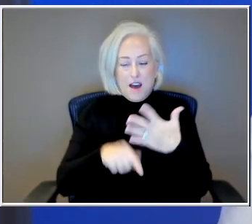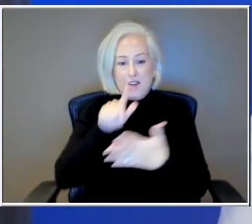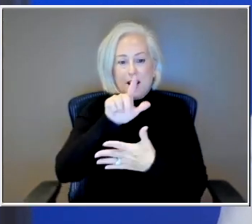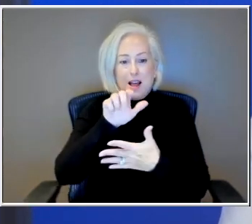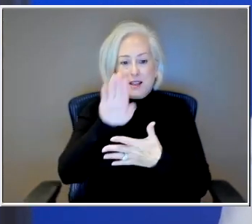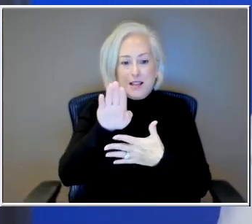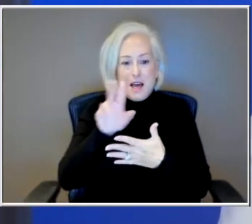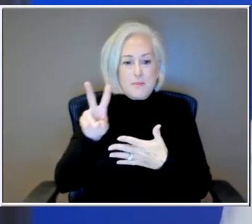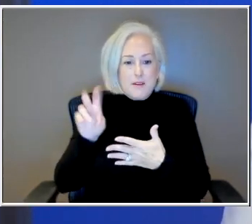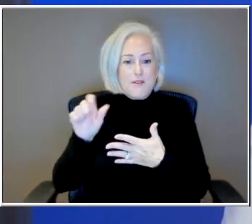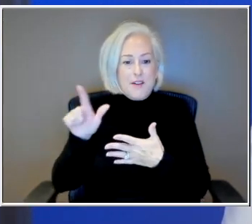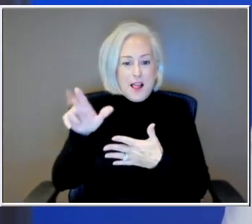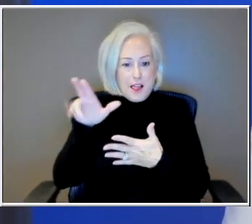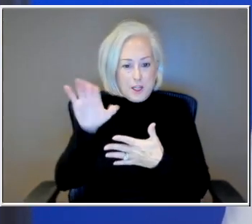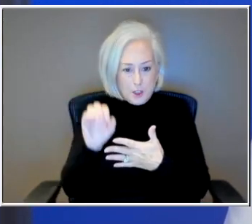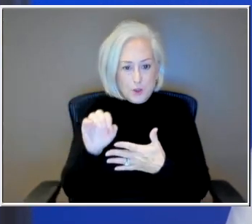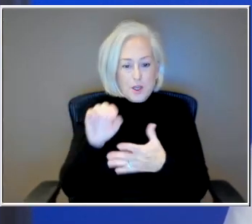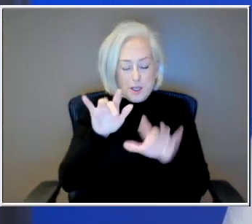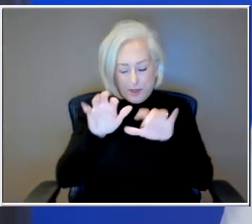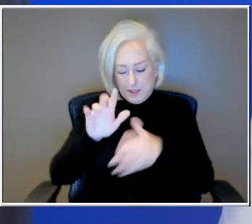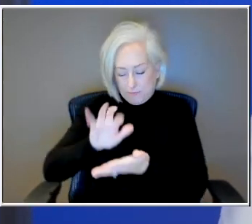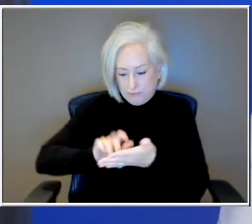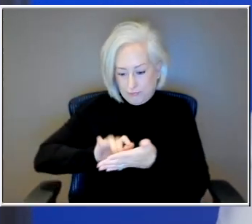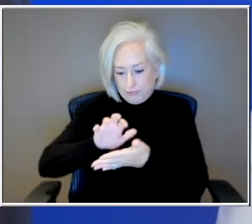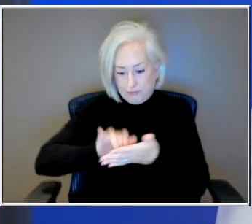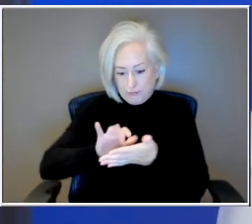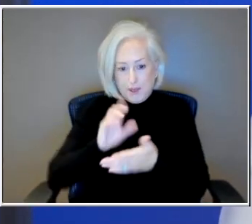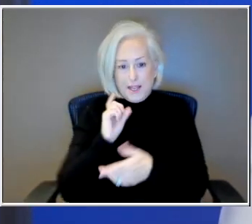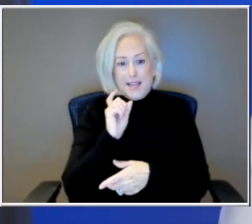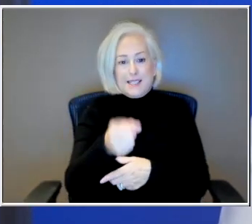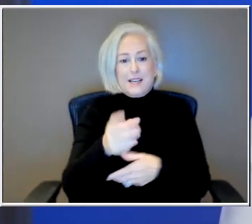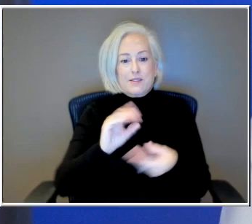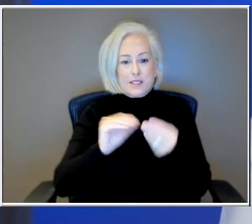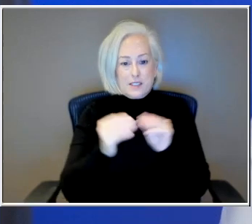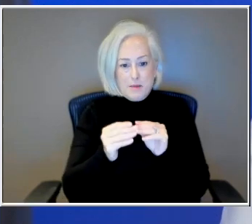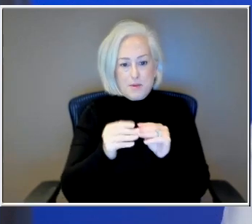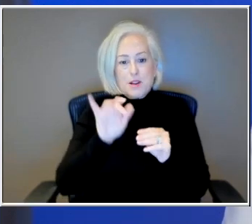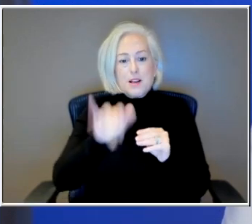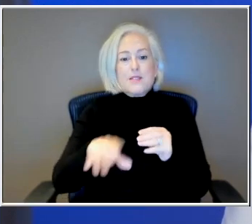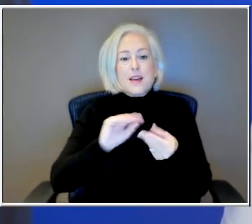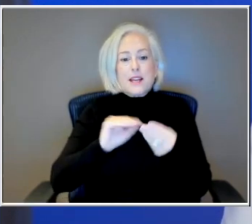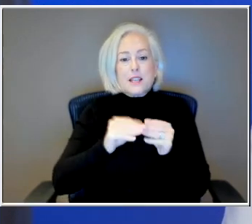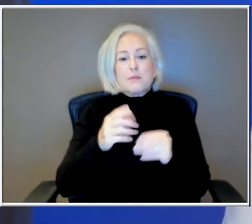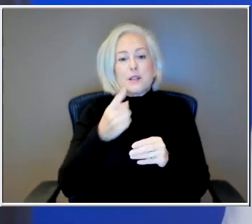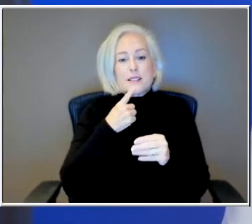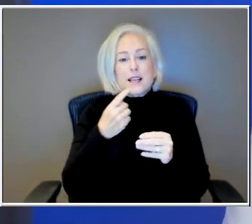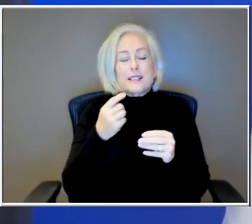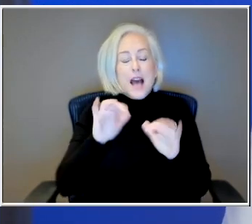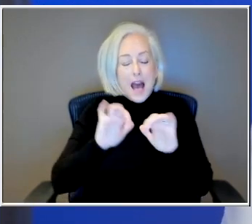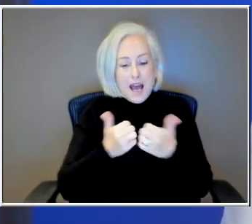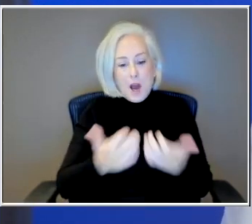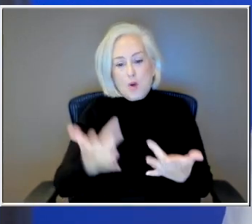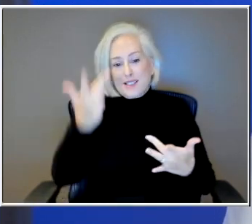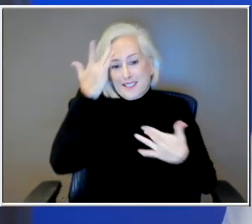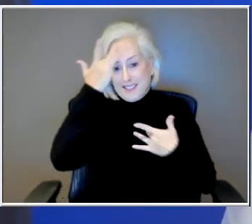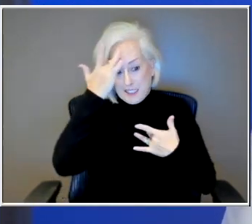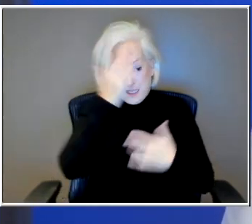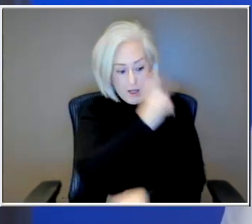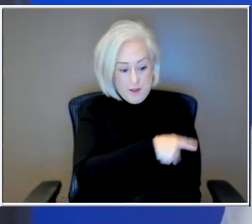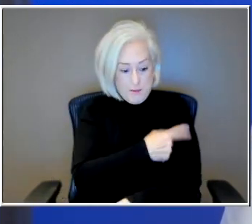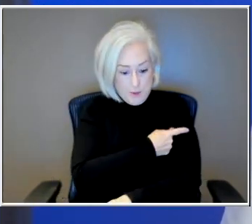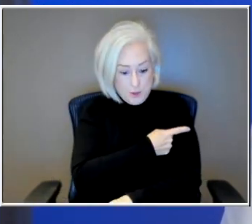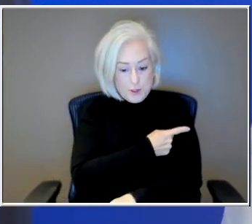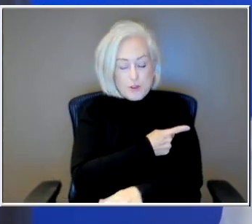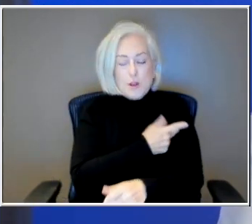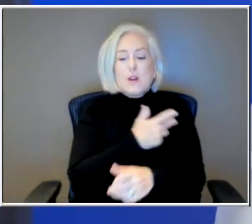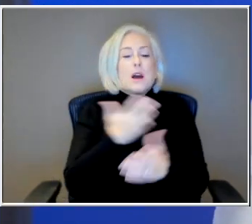We put into a calculator and puts out one number, and that number then can tell us how sick the patient is. That's associated with the risk of dying. And so we